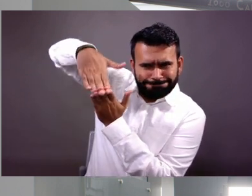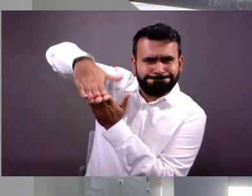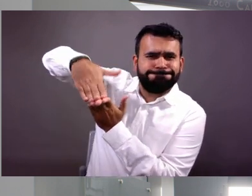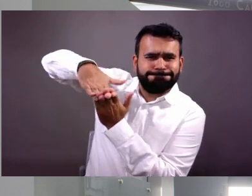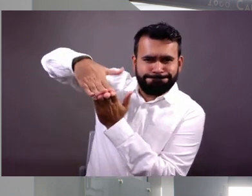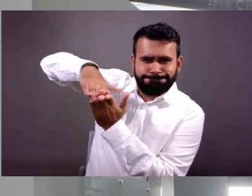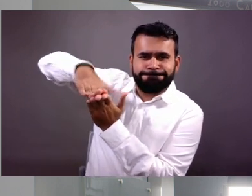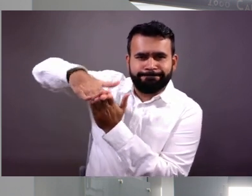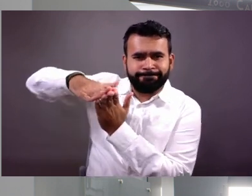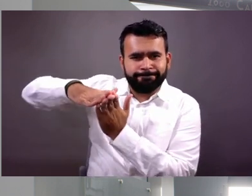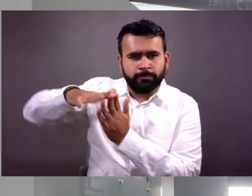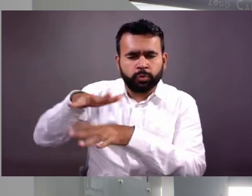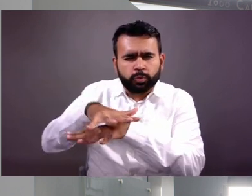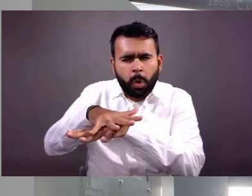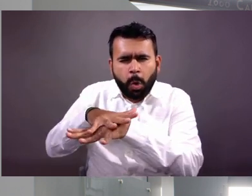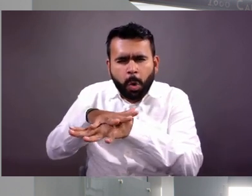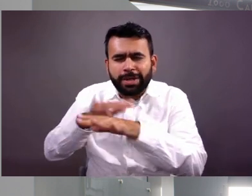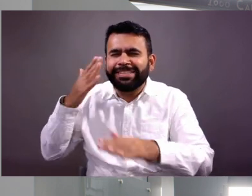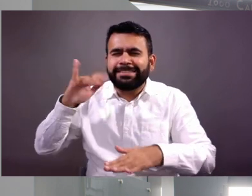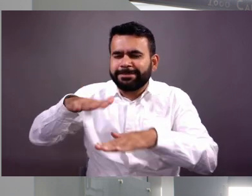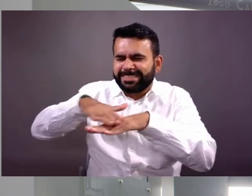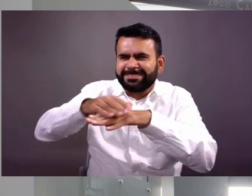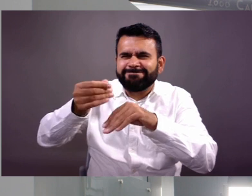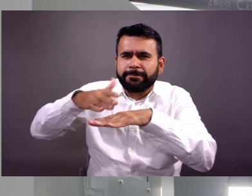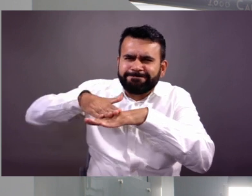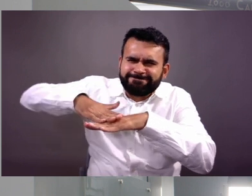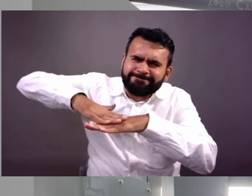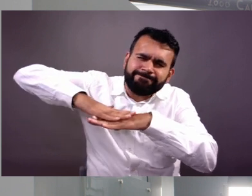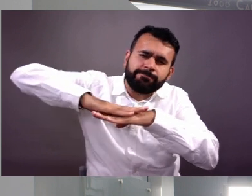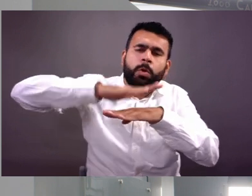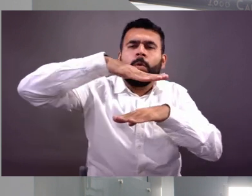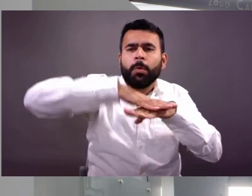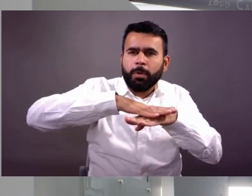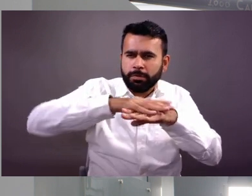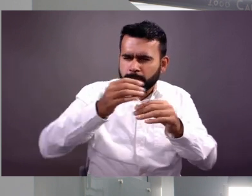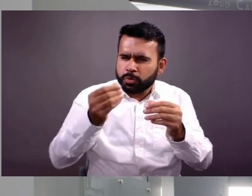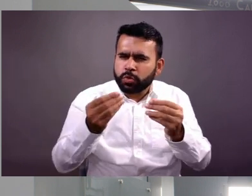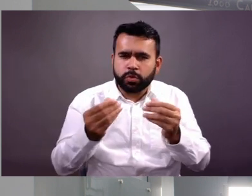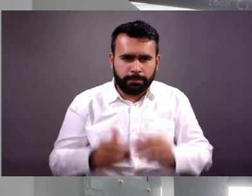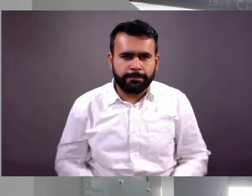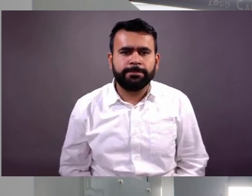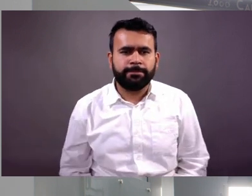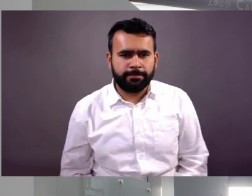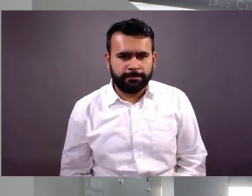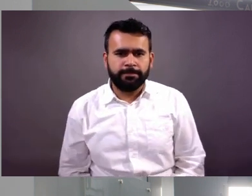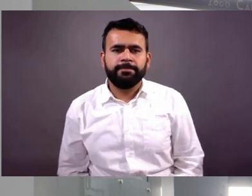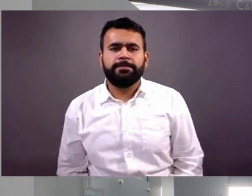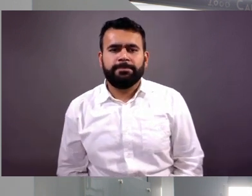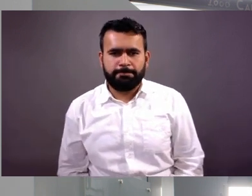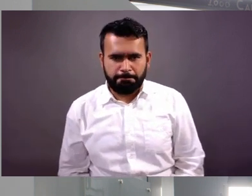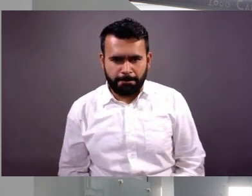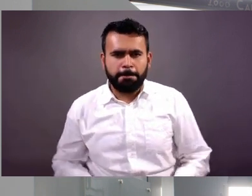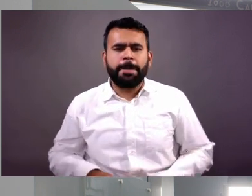pull through drying cement, I like to call it. So it's getting slower and slower as the cement dries because it's getting harder and harder to move. So you're going to step out,